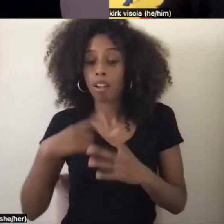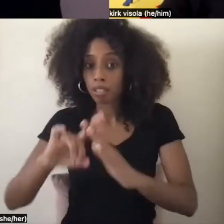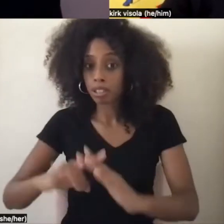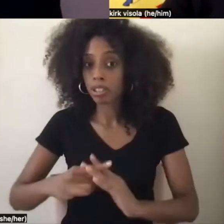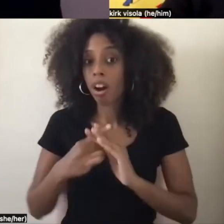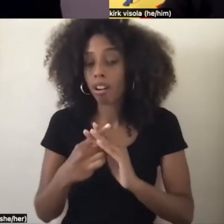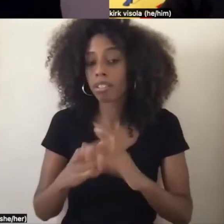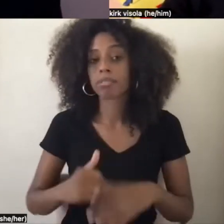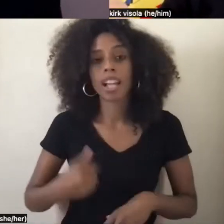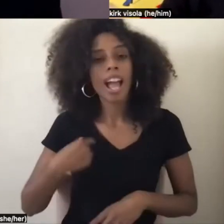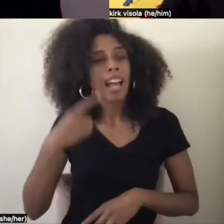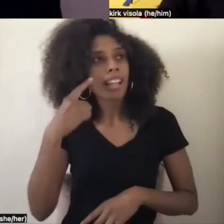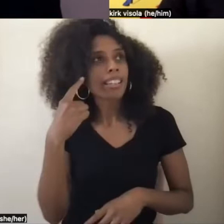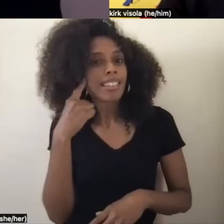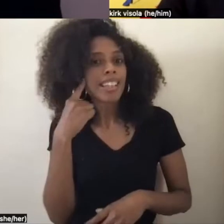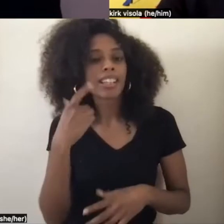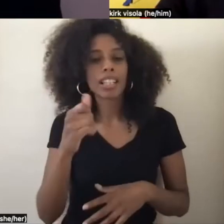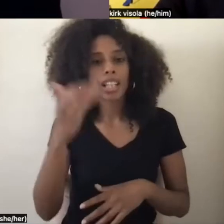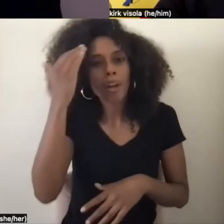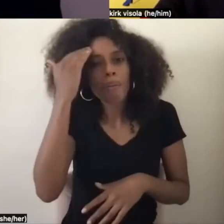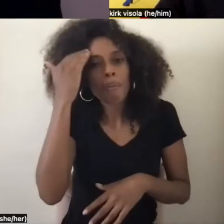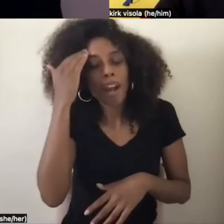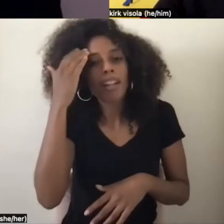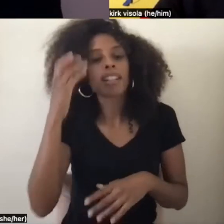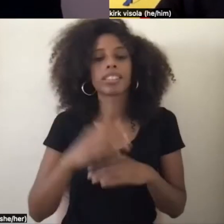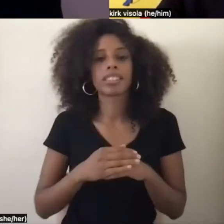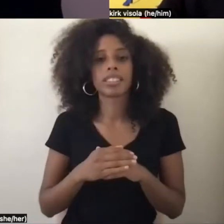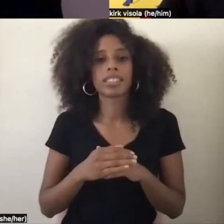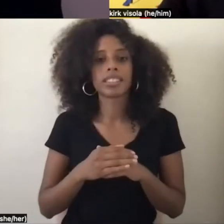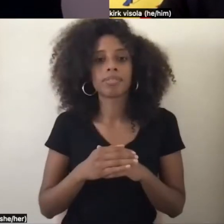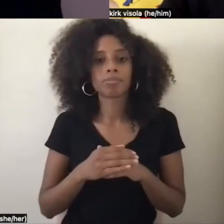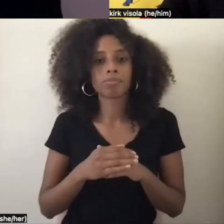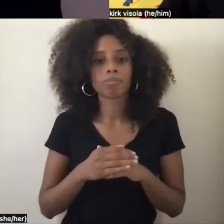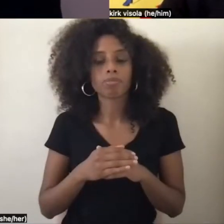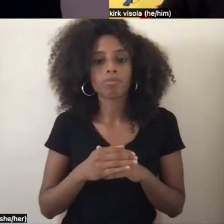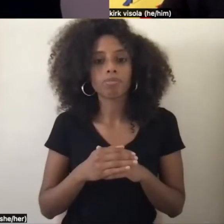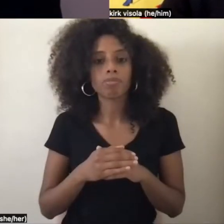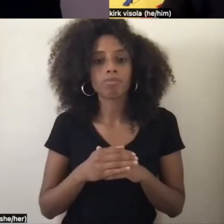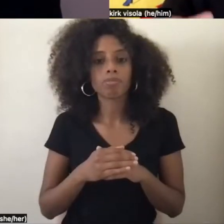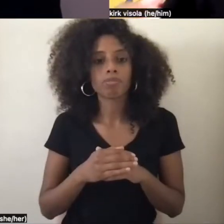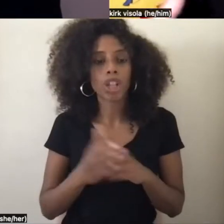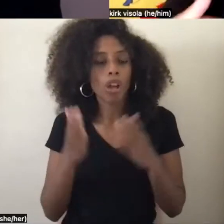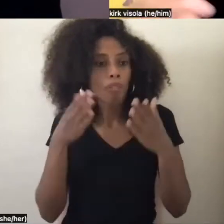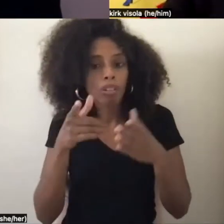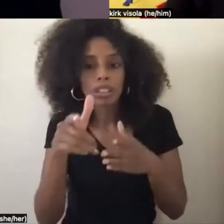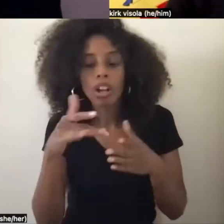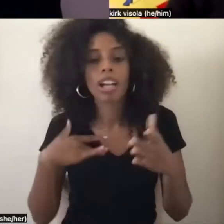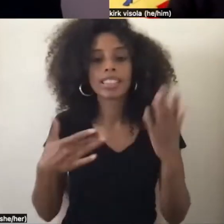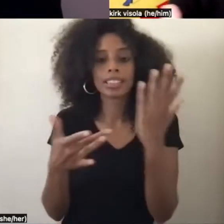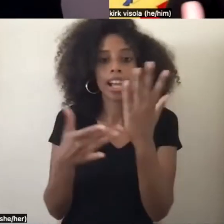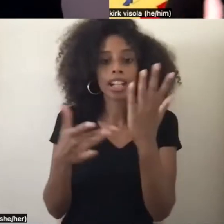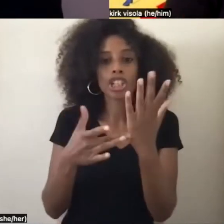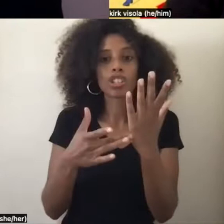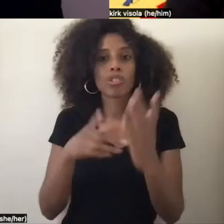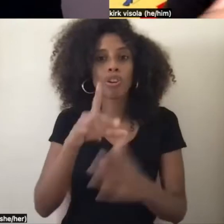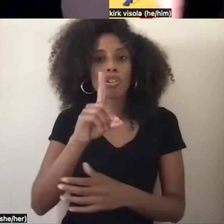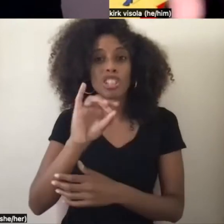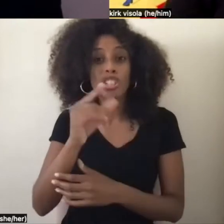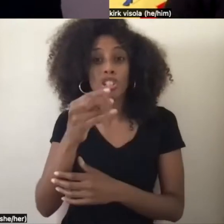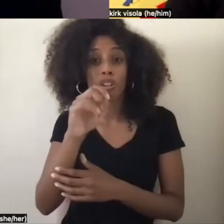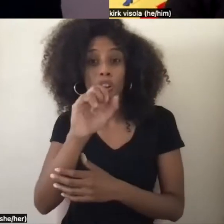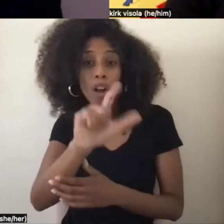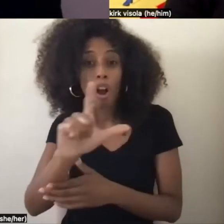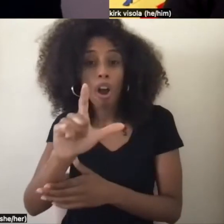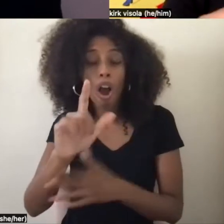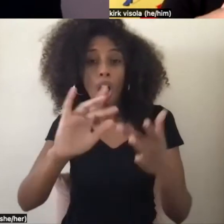awareness surrounding technical things and digital things and anything in the arts field or communications